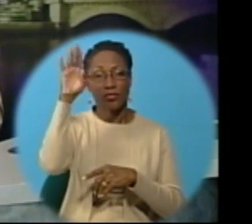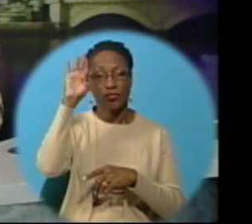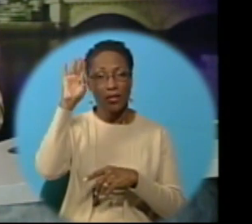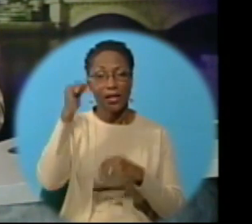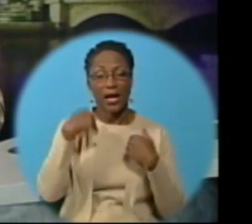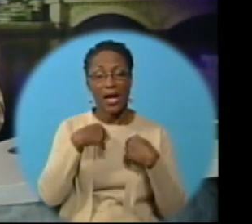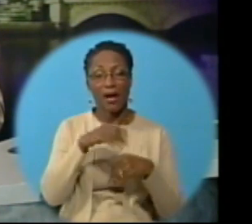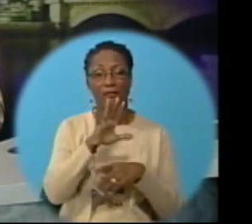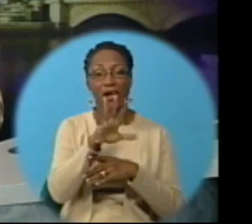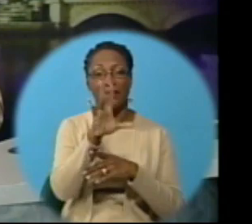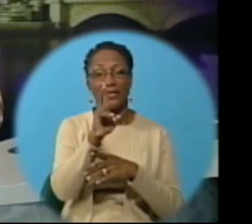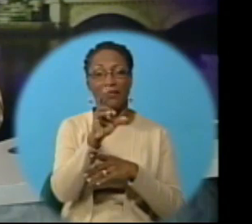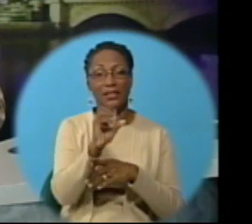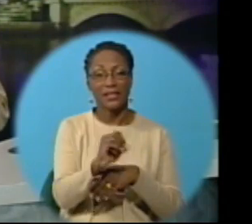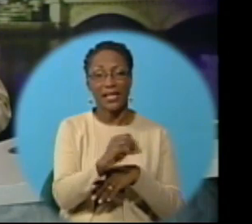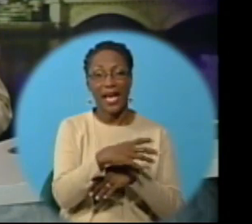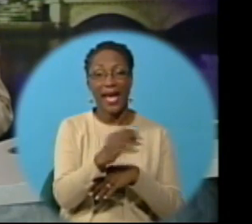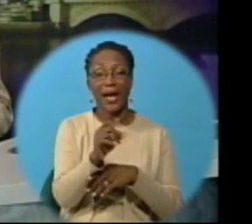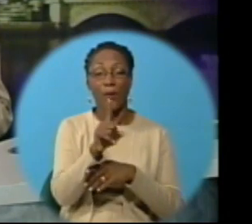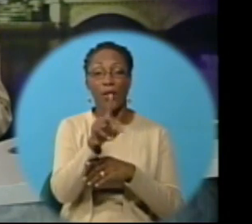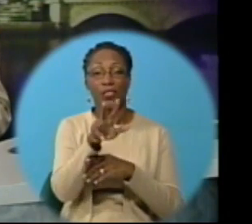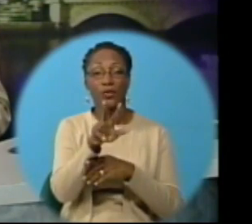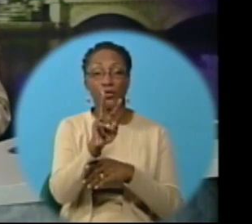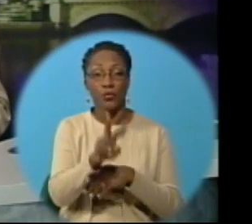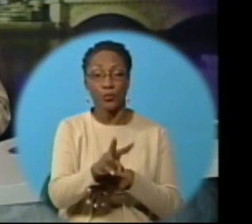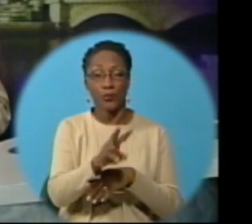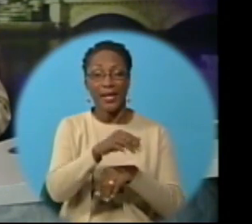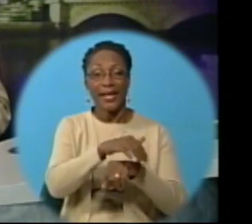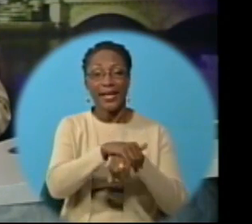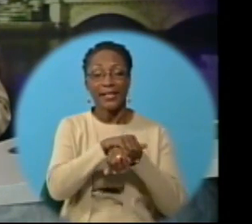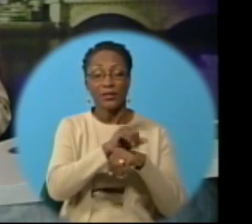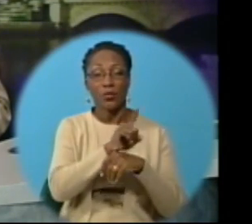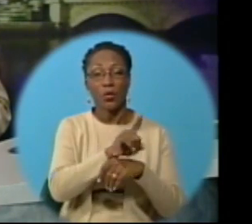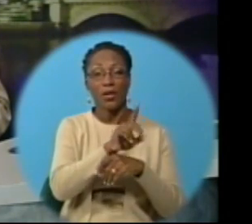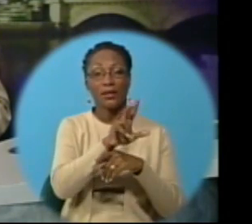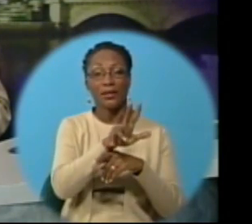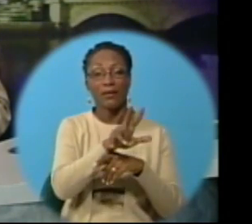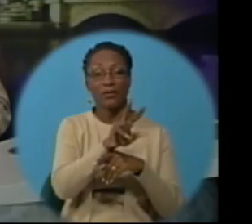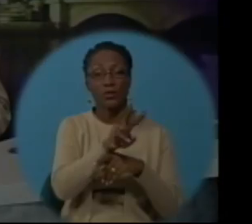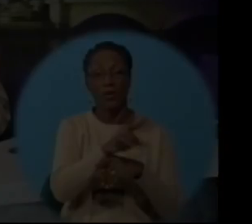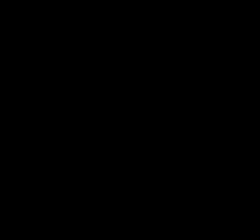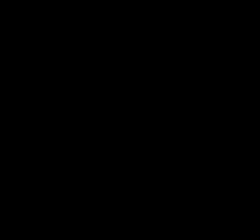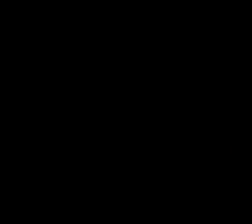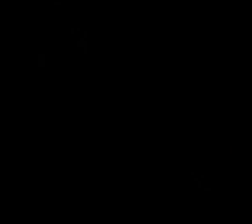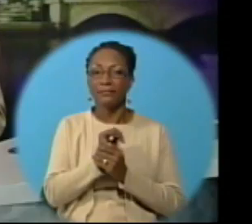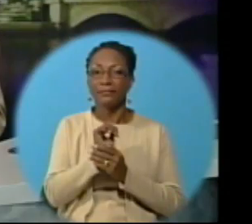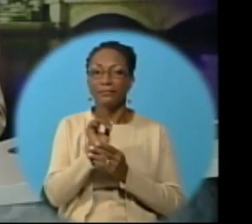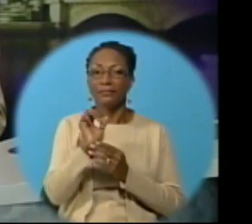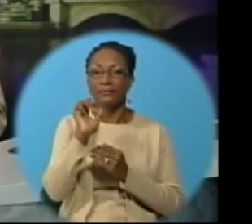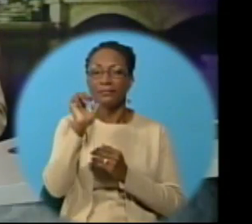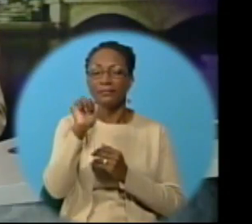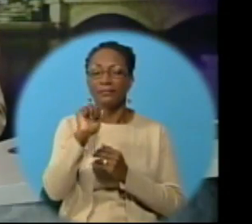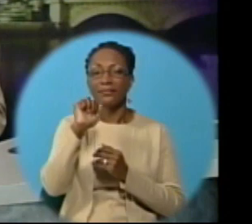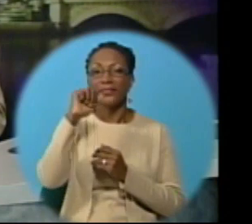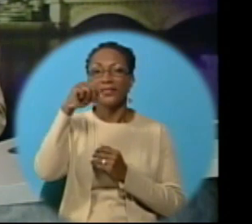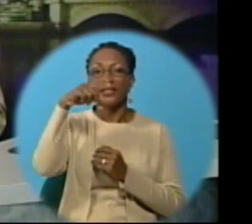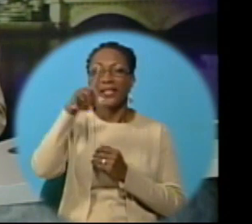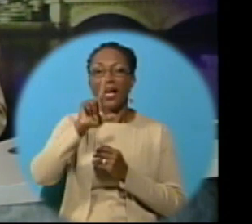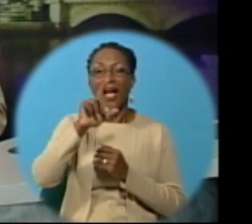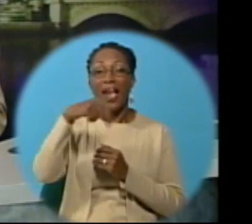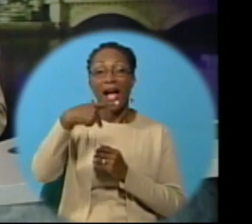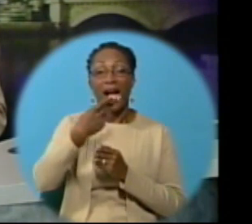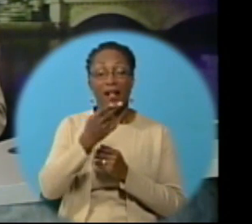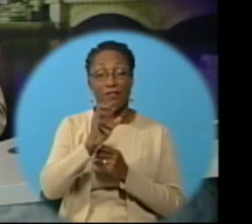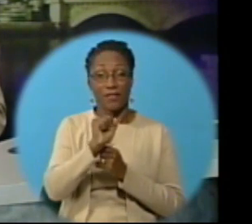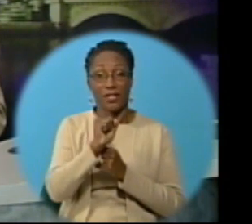9 declared and 132 for 3 declared. England 172 and 312. Alpha Sharks